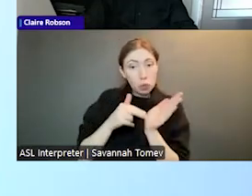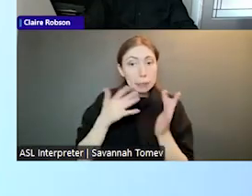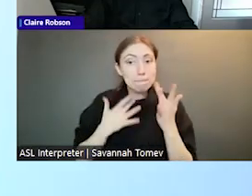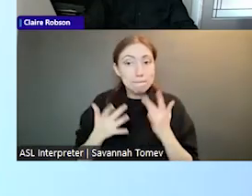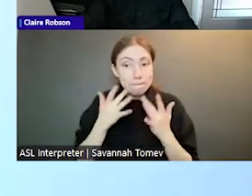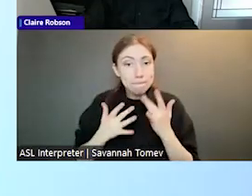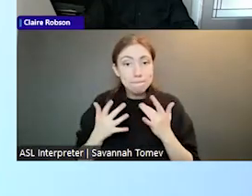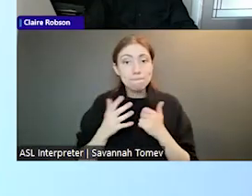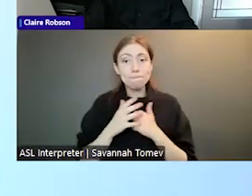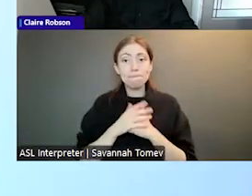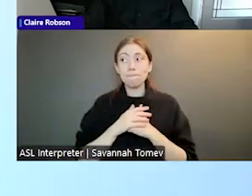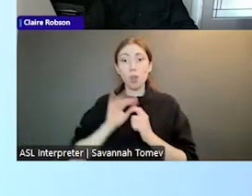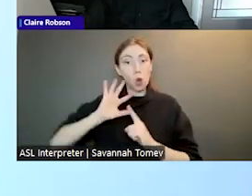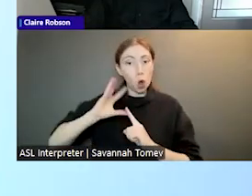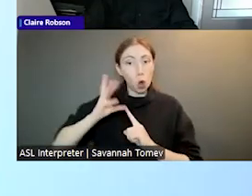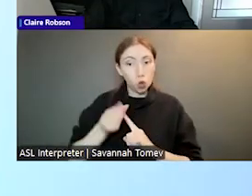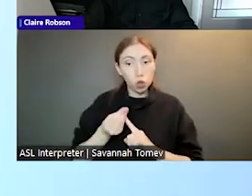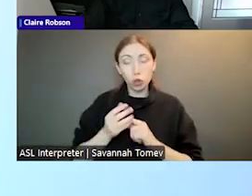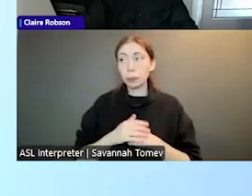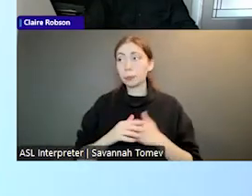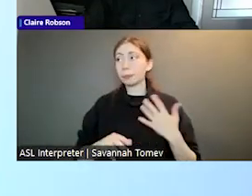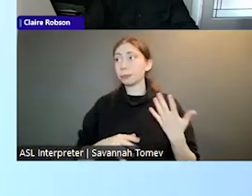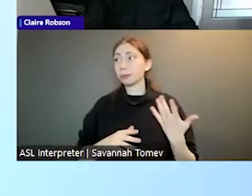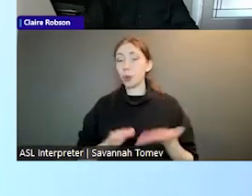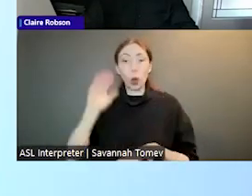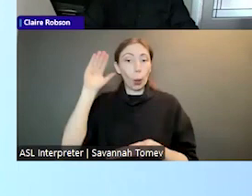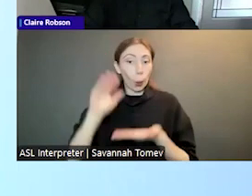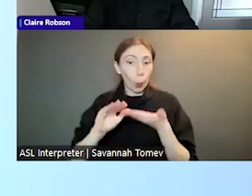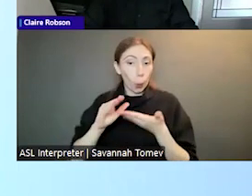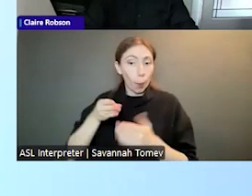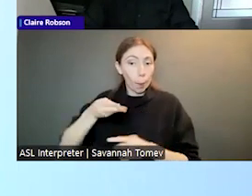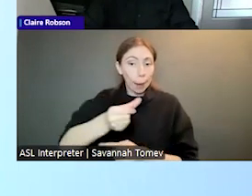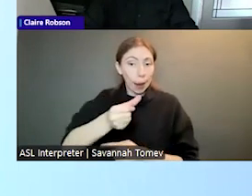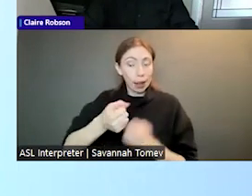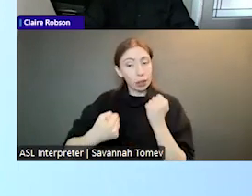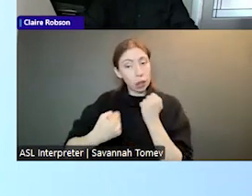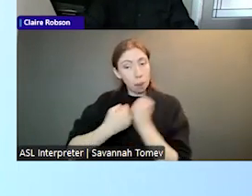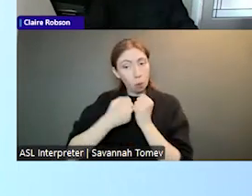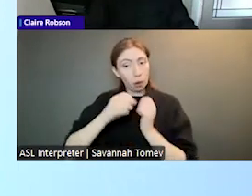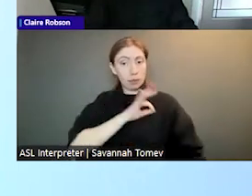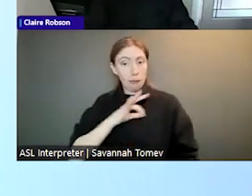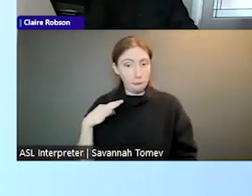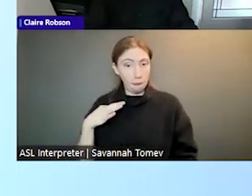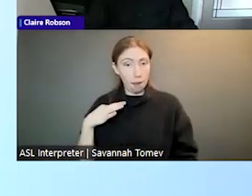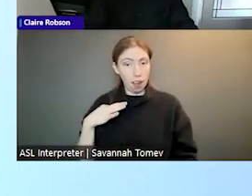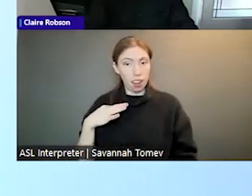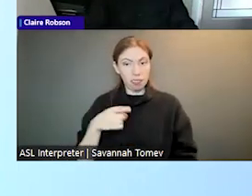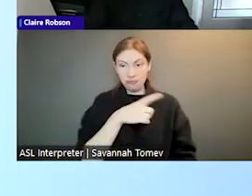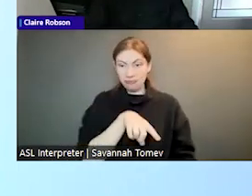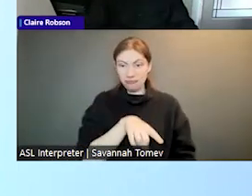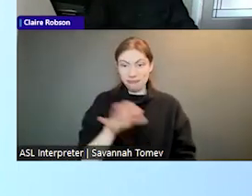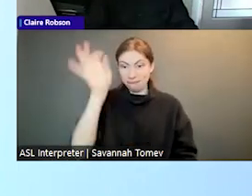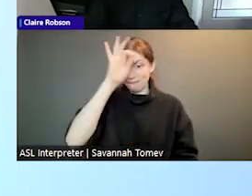to low-paid support staff who may not have